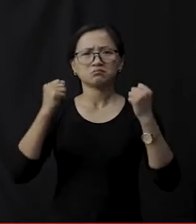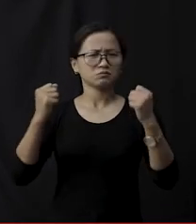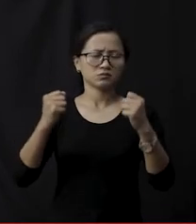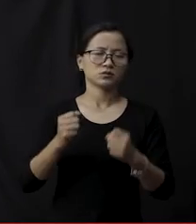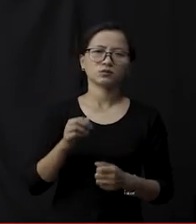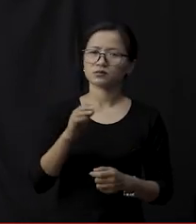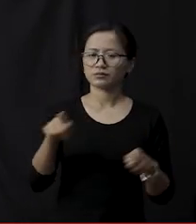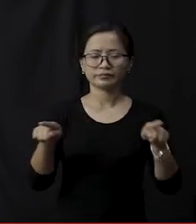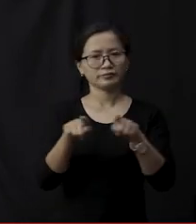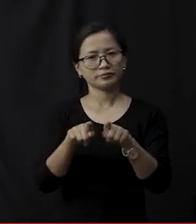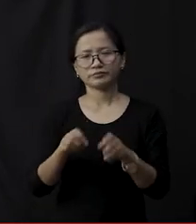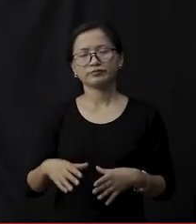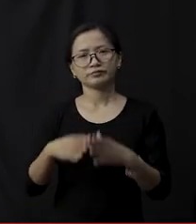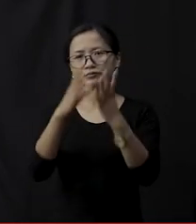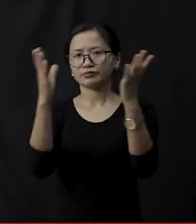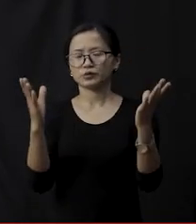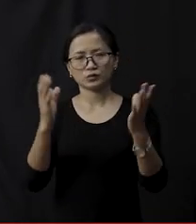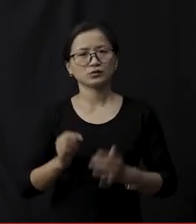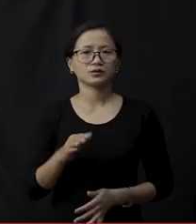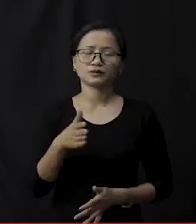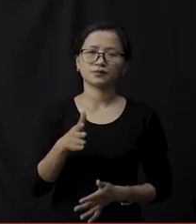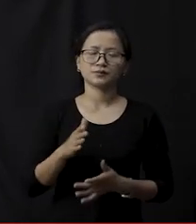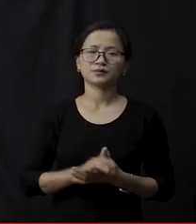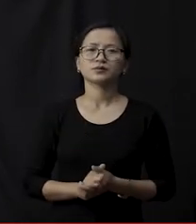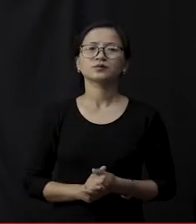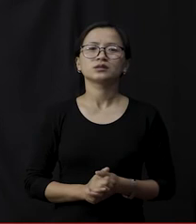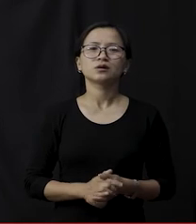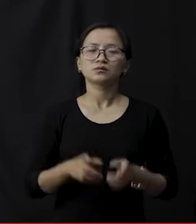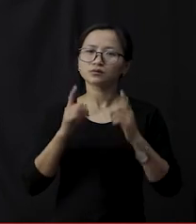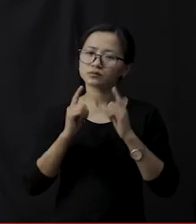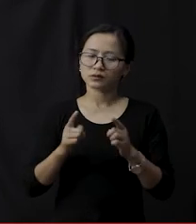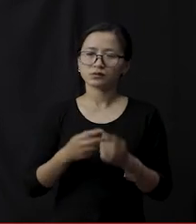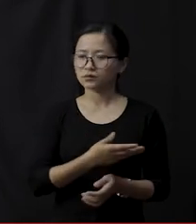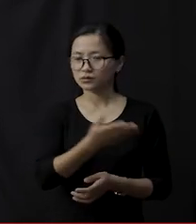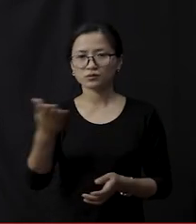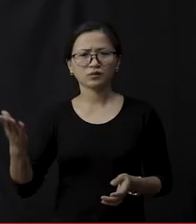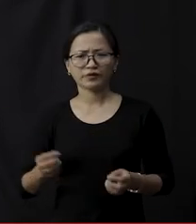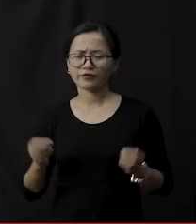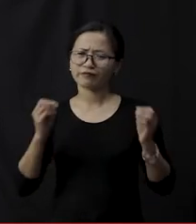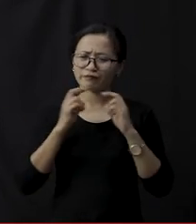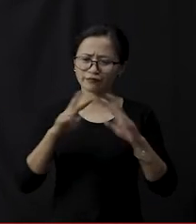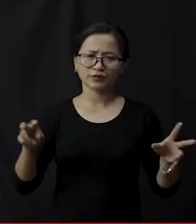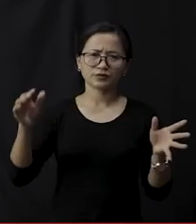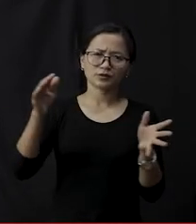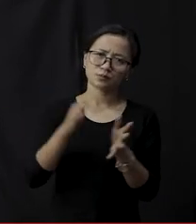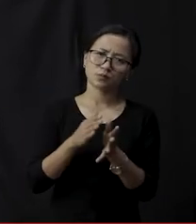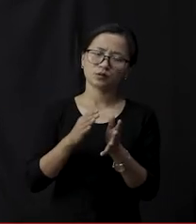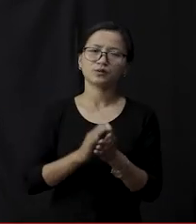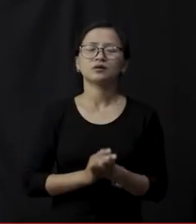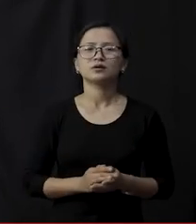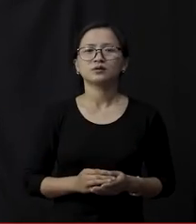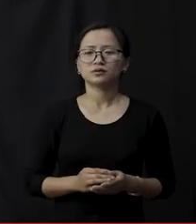like the trees, okay? But they are also not very small, and